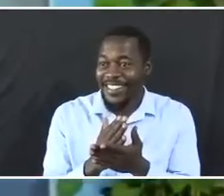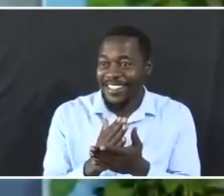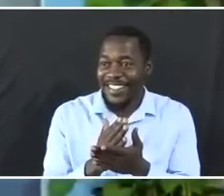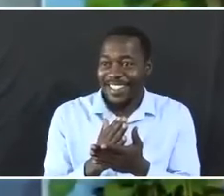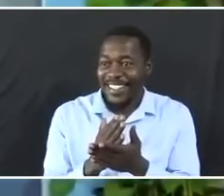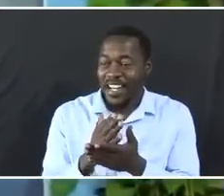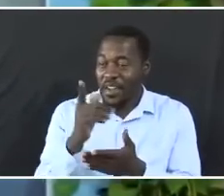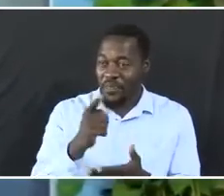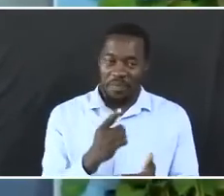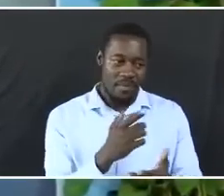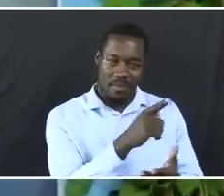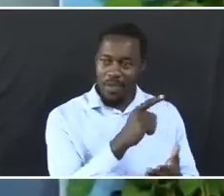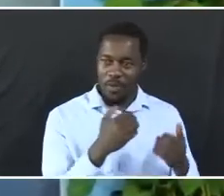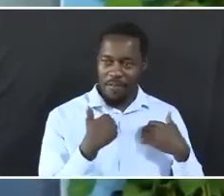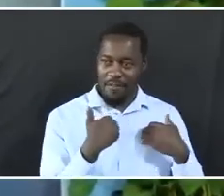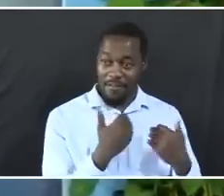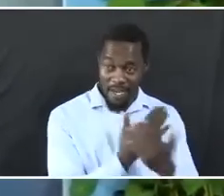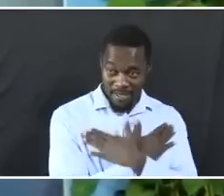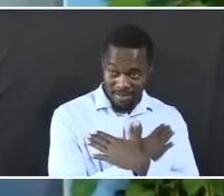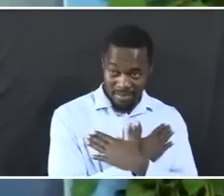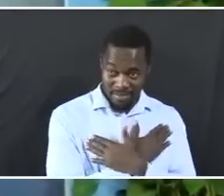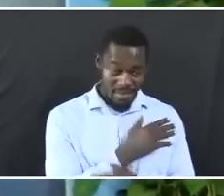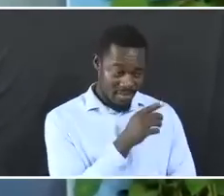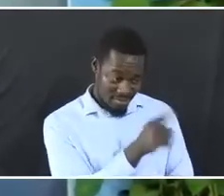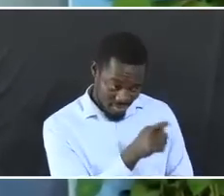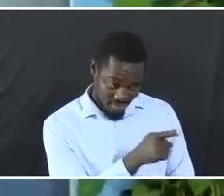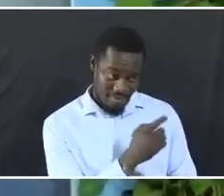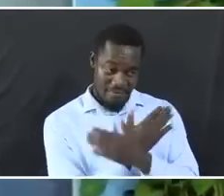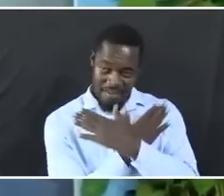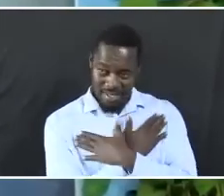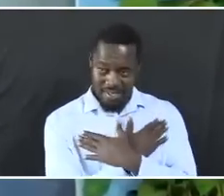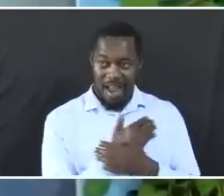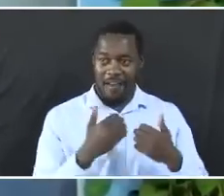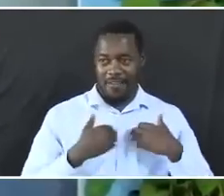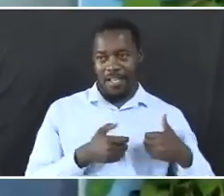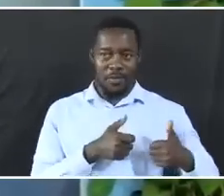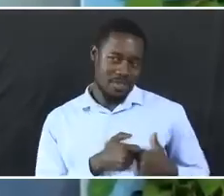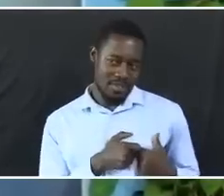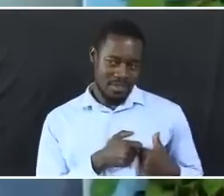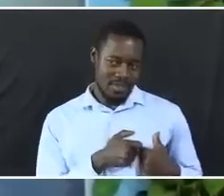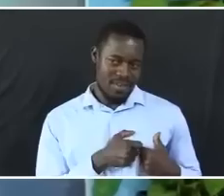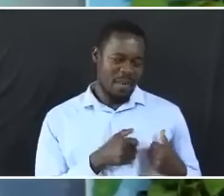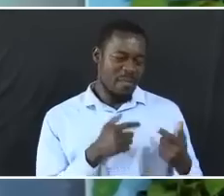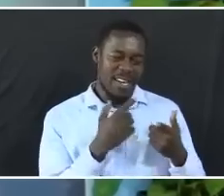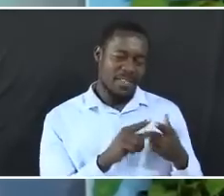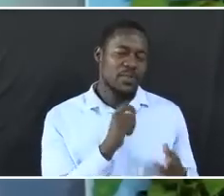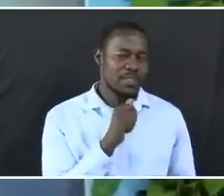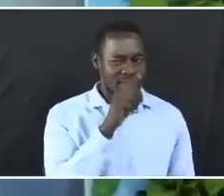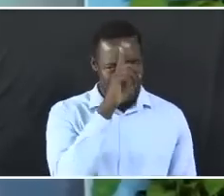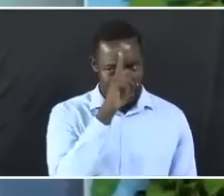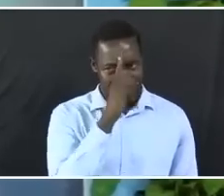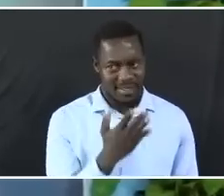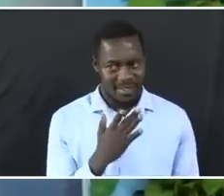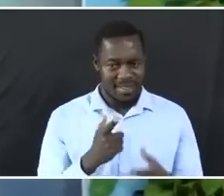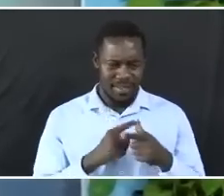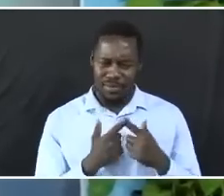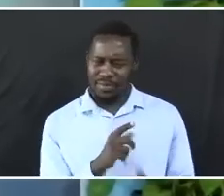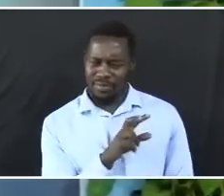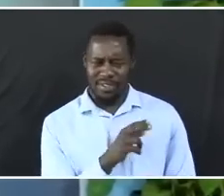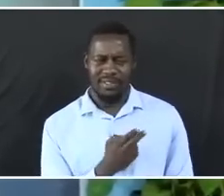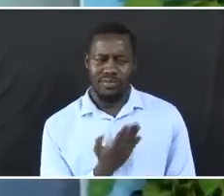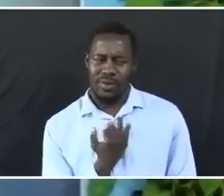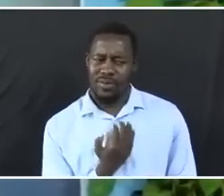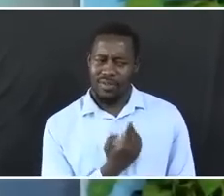Jacob. Ile story ya Jacob. Eh? Ati alidanganywa. Na hiyo kudanganywa was a consequence of his